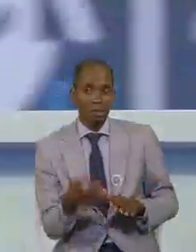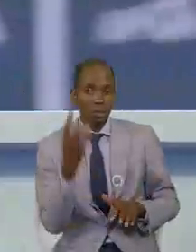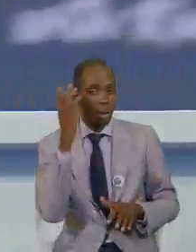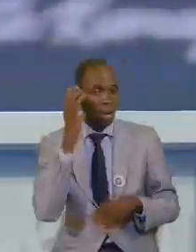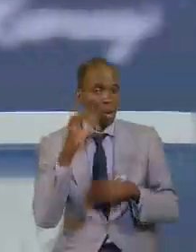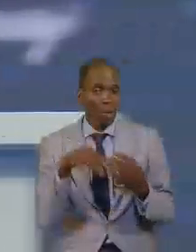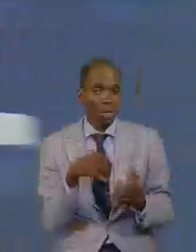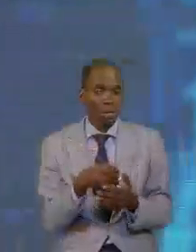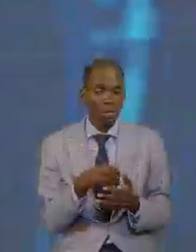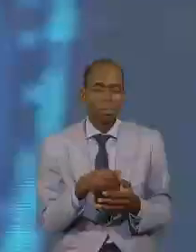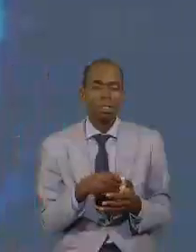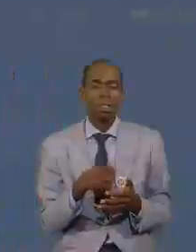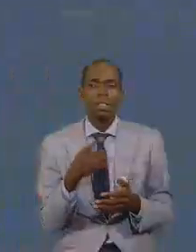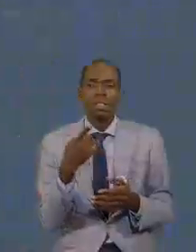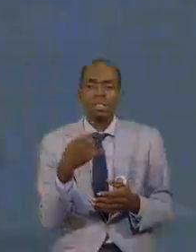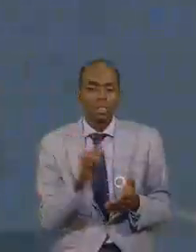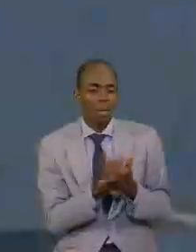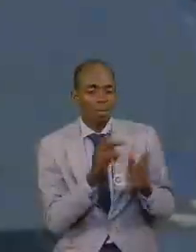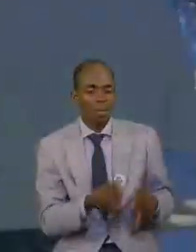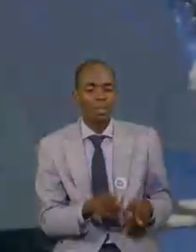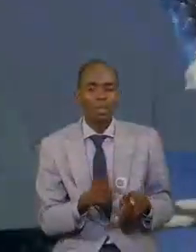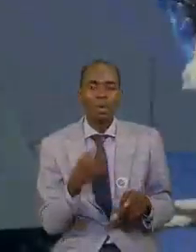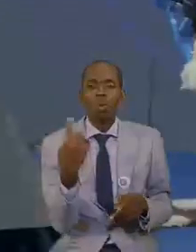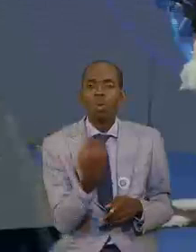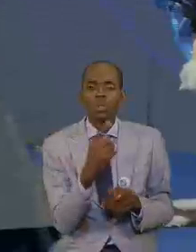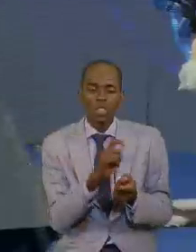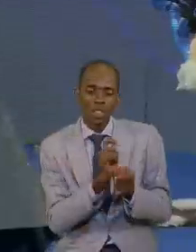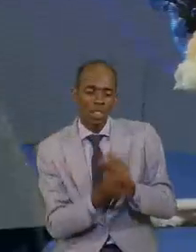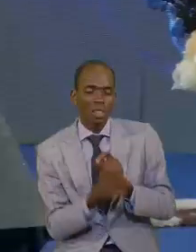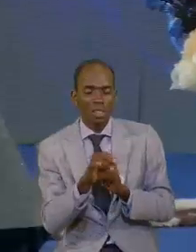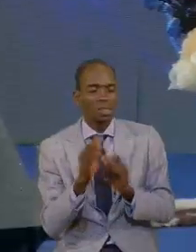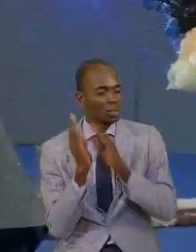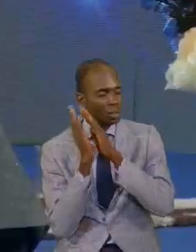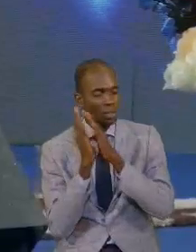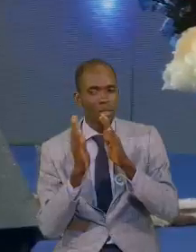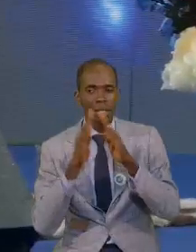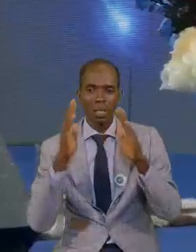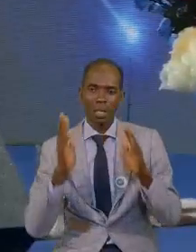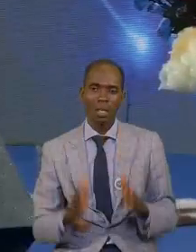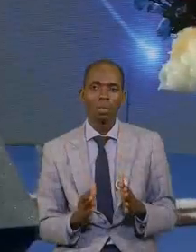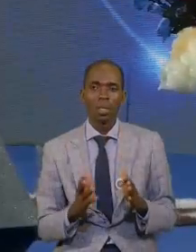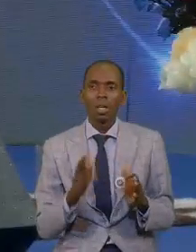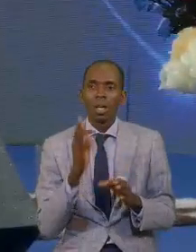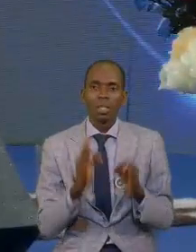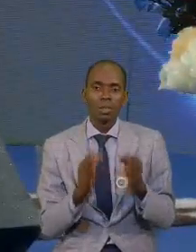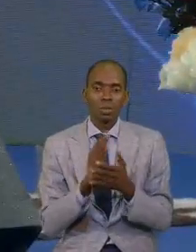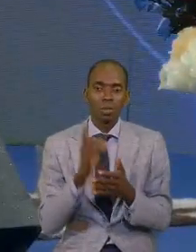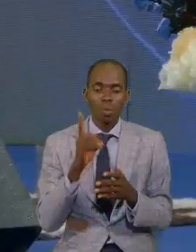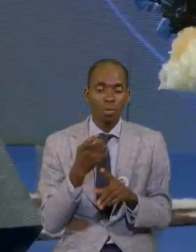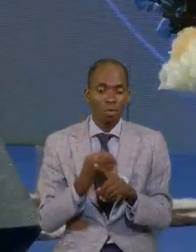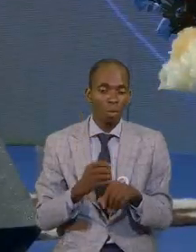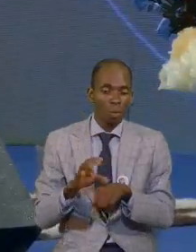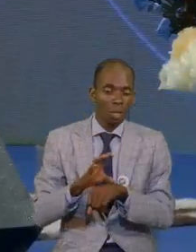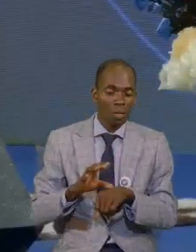he only changed his residence. And when somebody from Cameroon here,